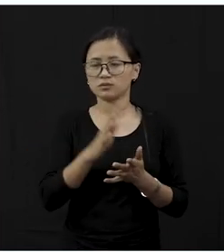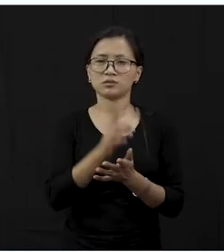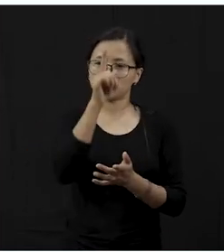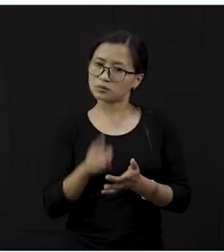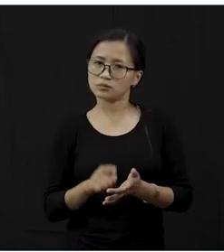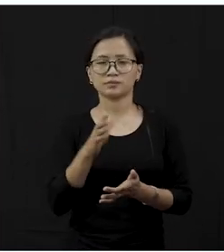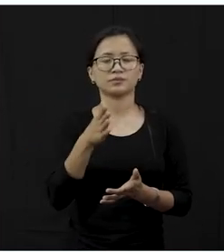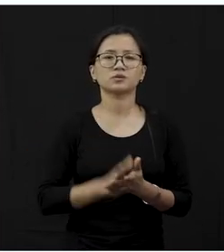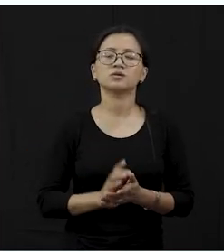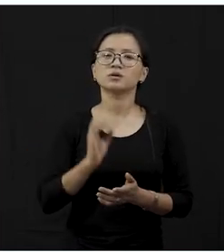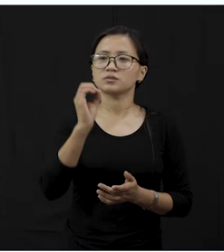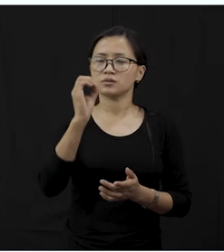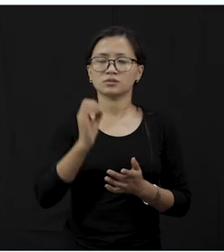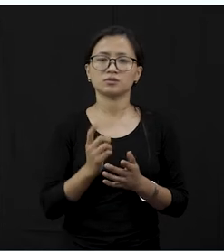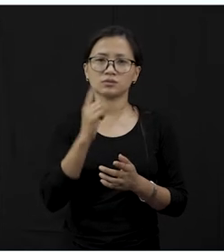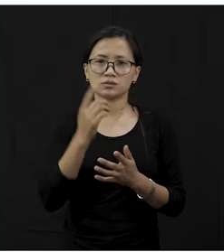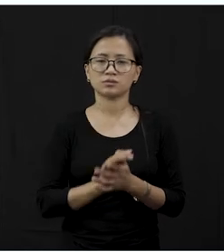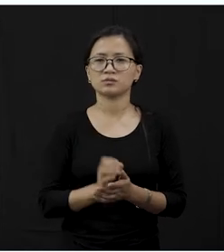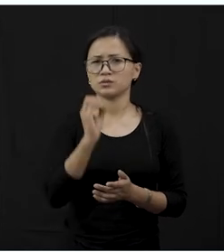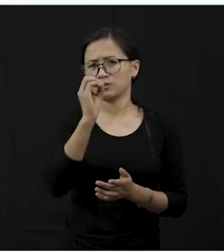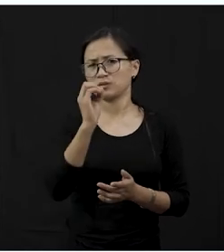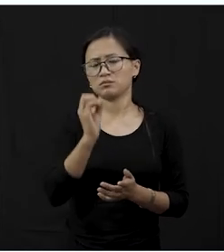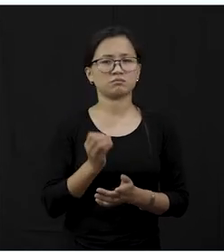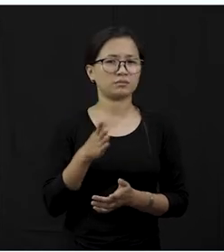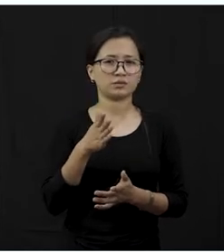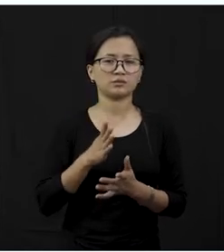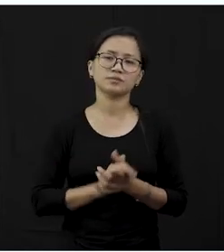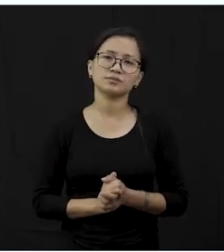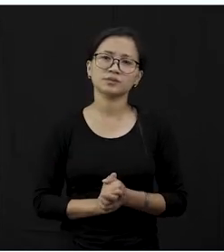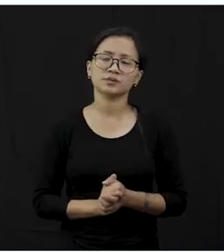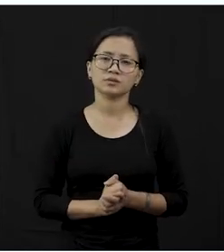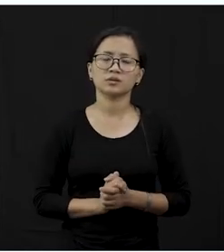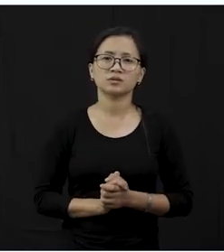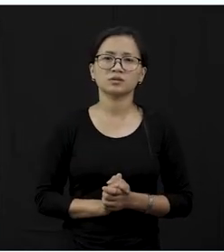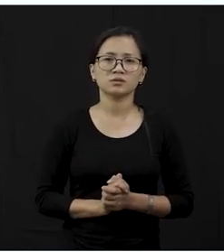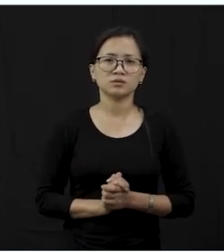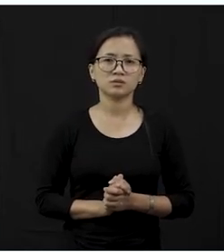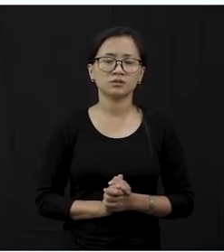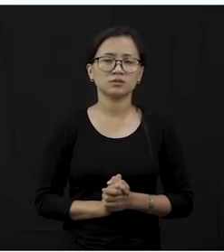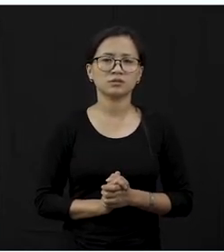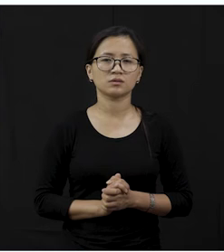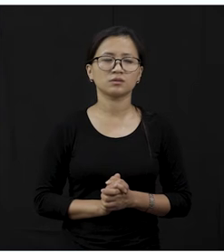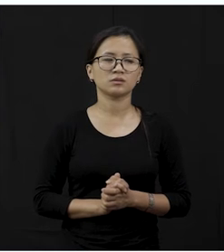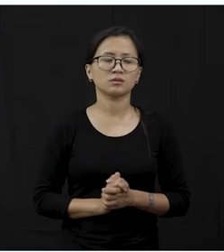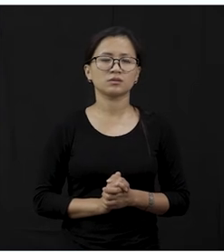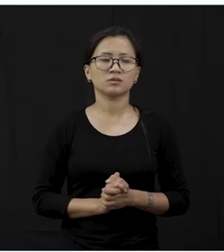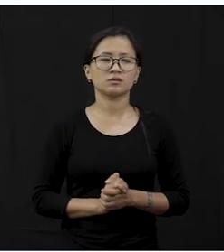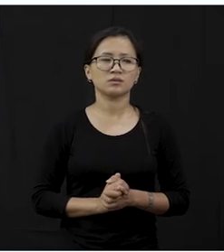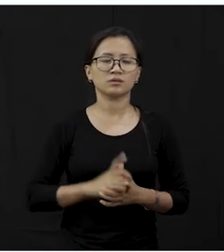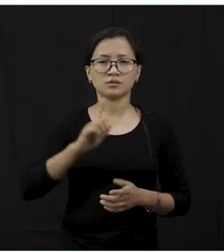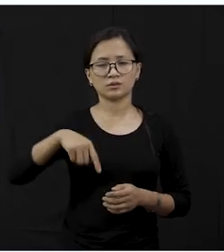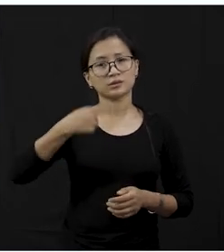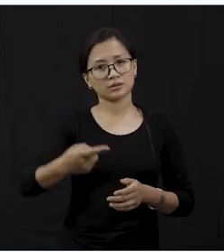is zero, and zero is nothing. Zero does not value, and zero is nothing. So it is blank.